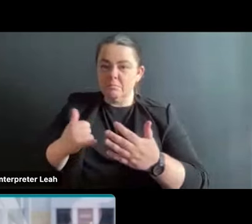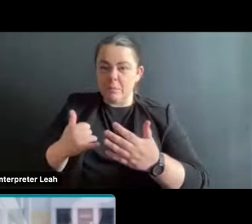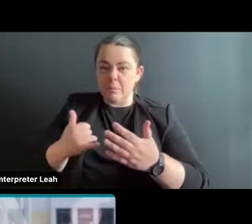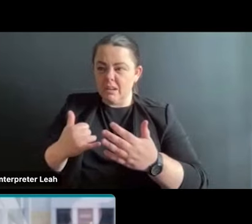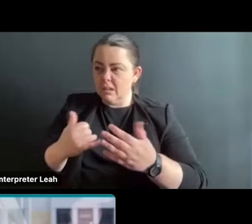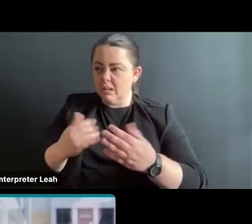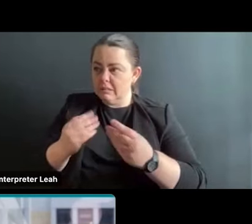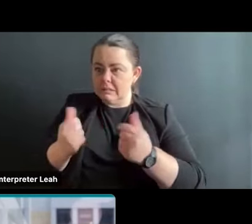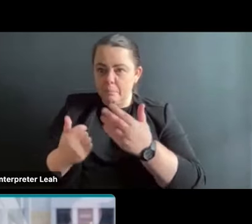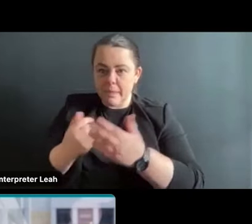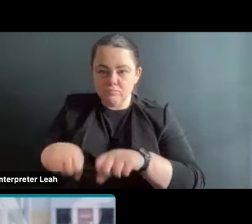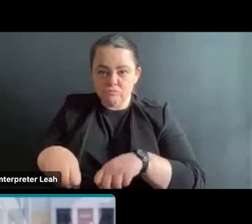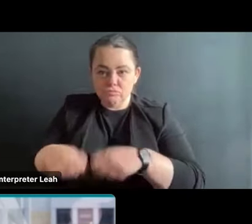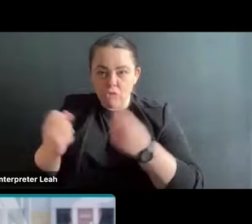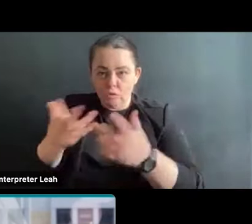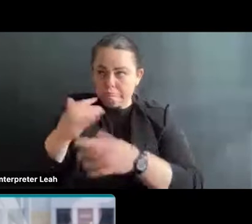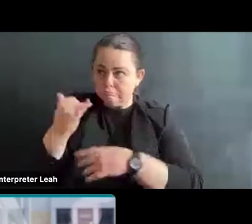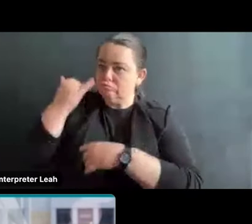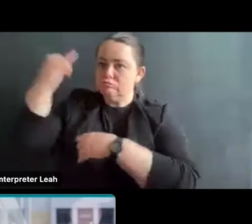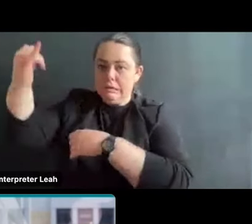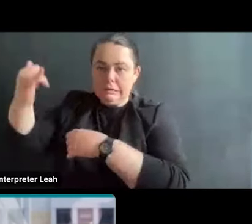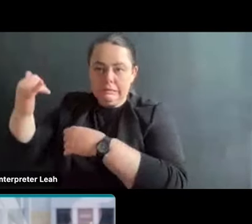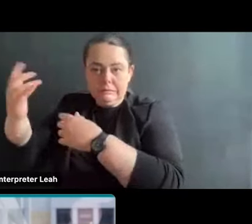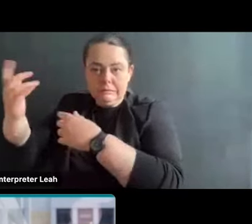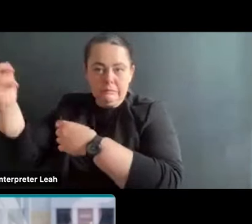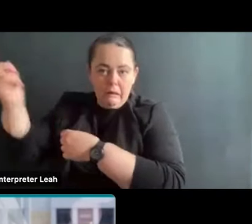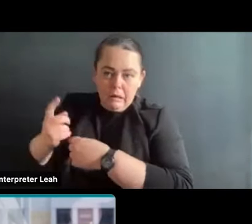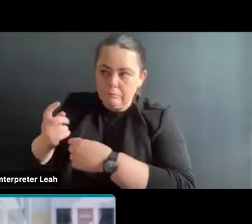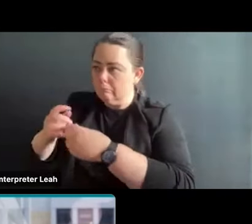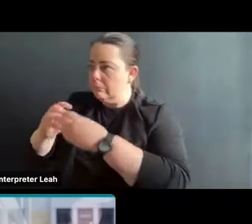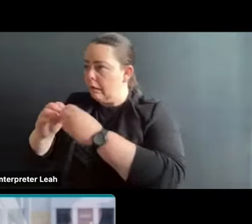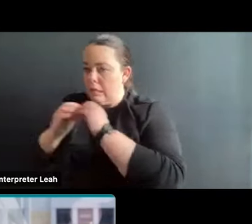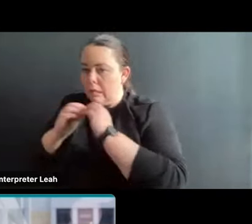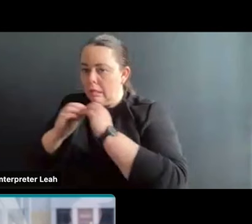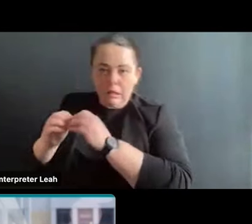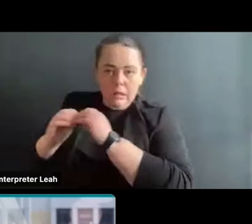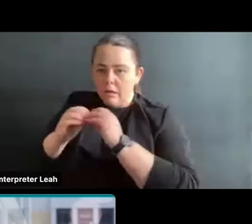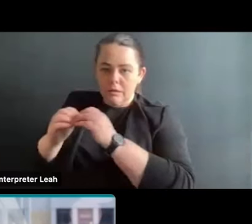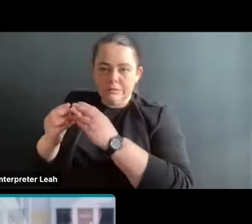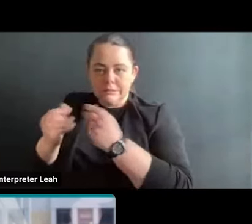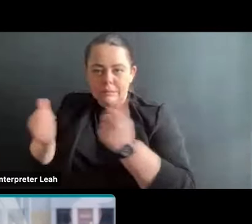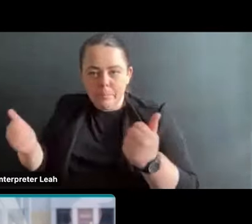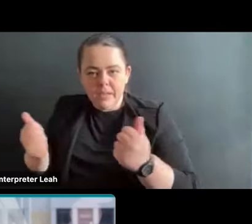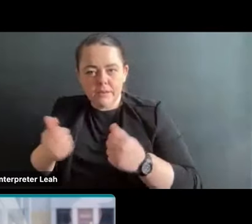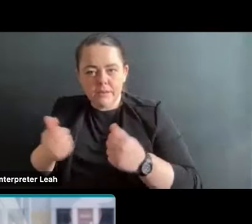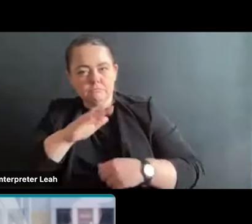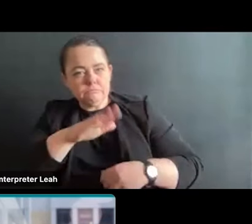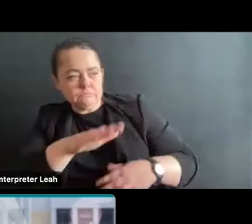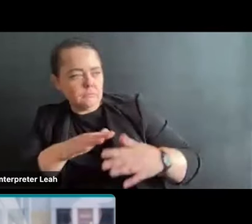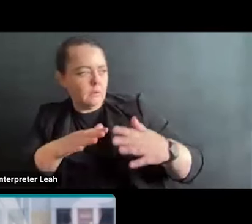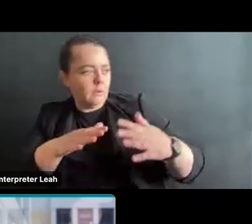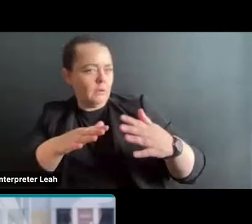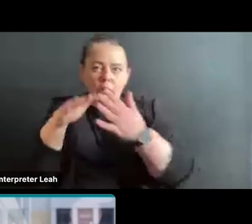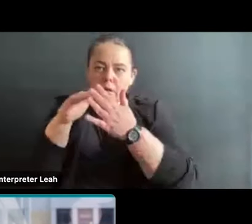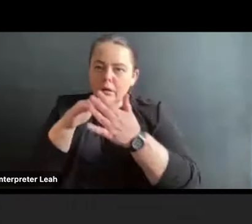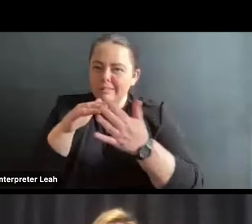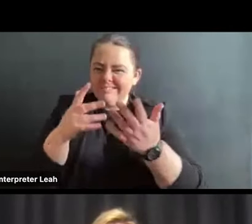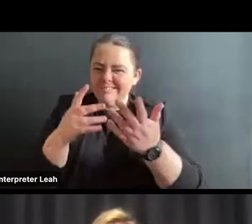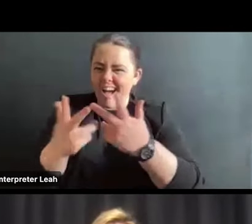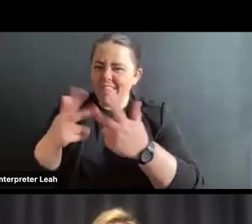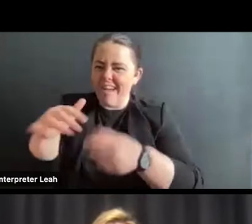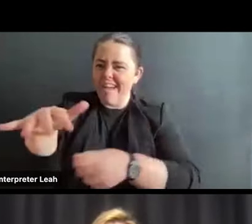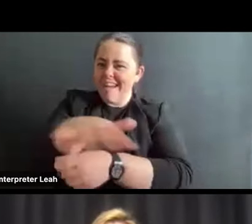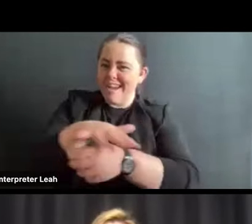doing with compliance, but within your organisation and other areas, that is care